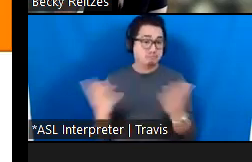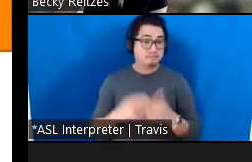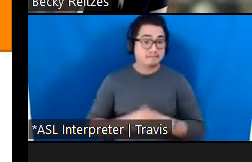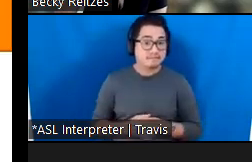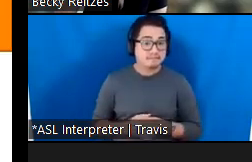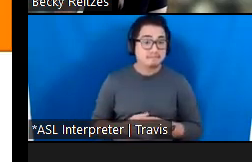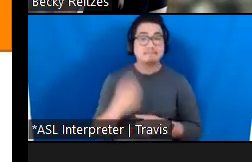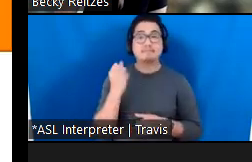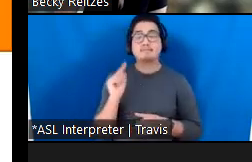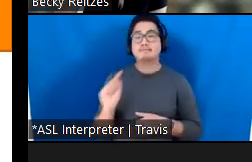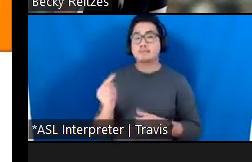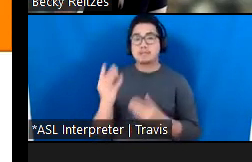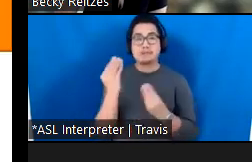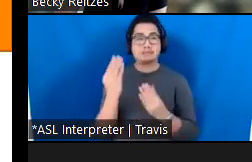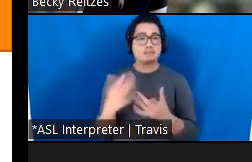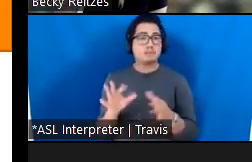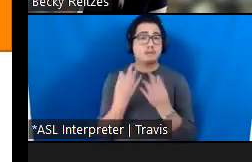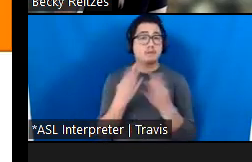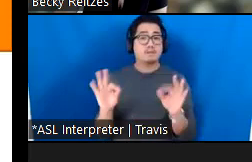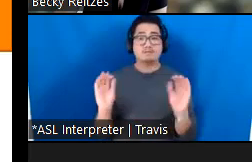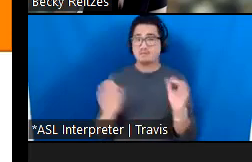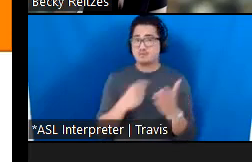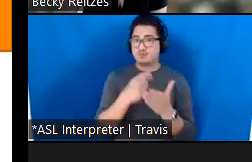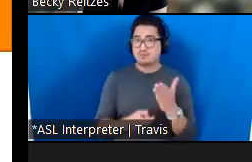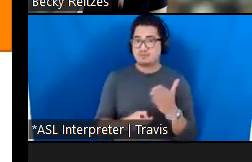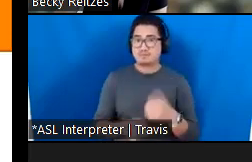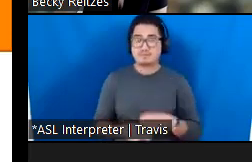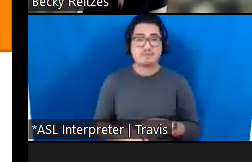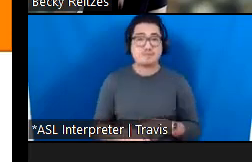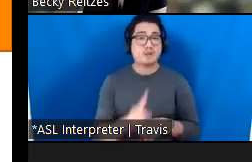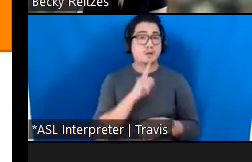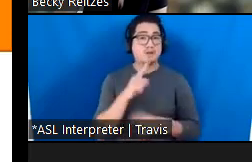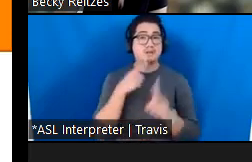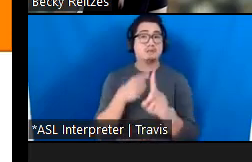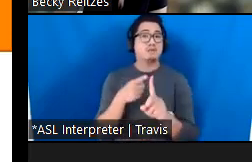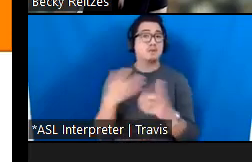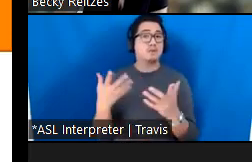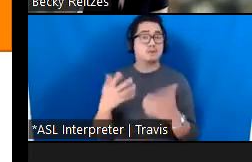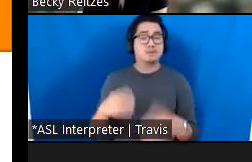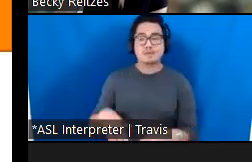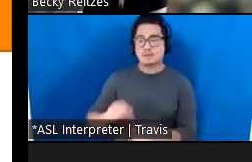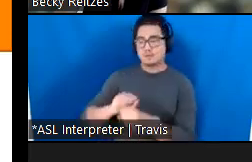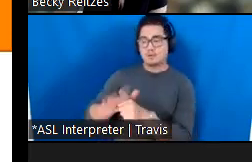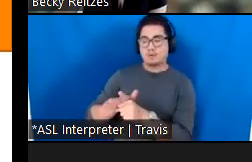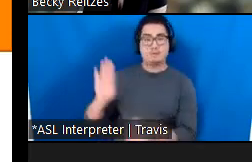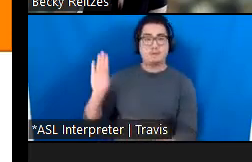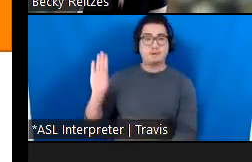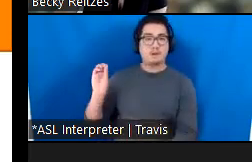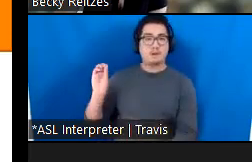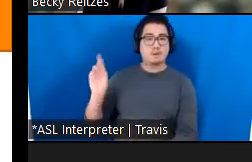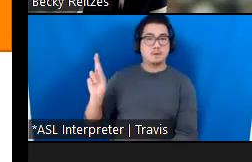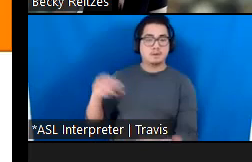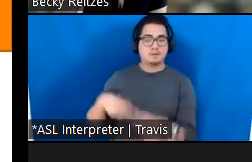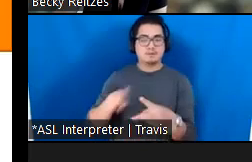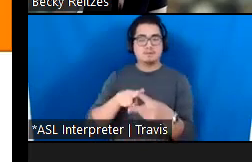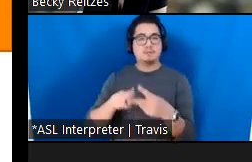great, because the big take-home message is that the COVID boosters and the primary